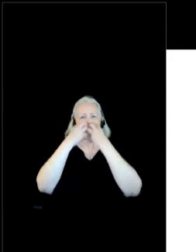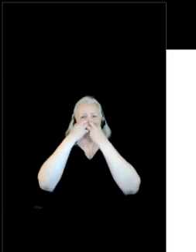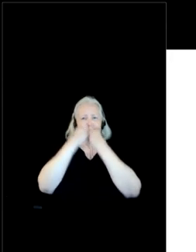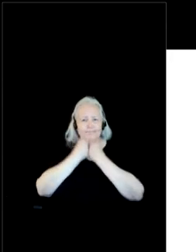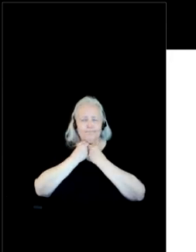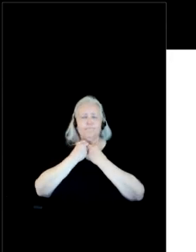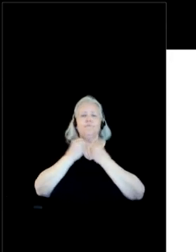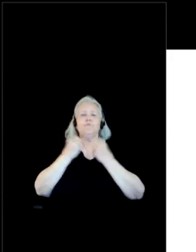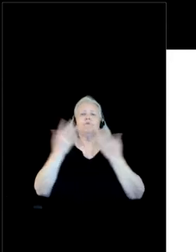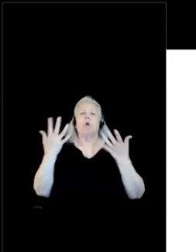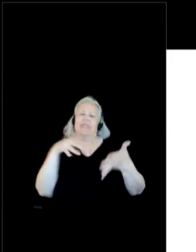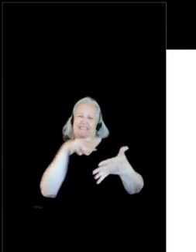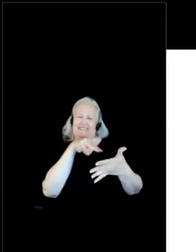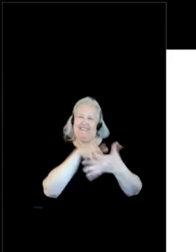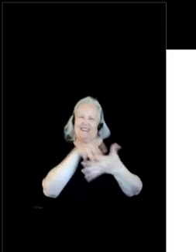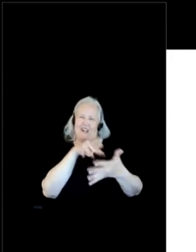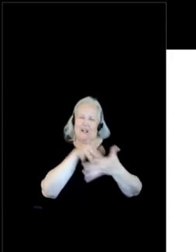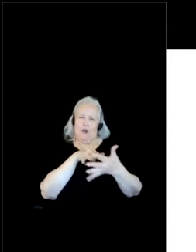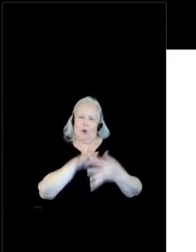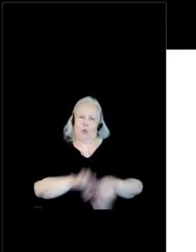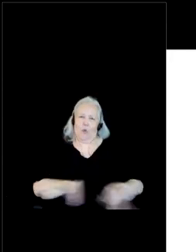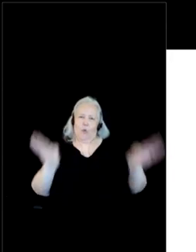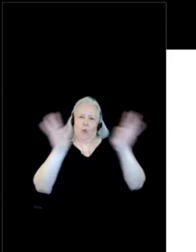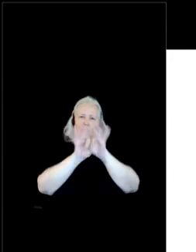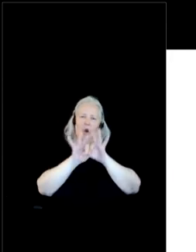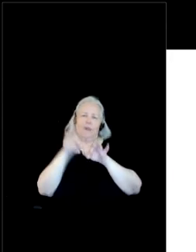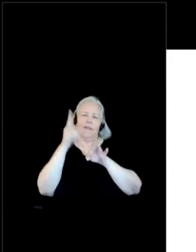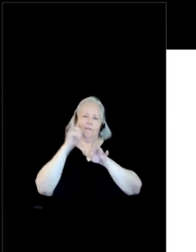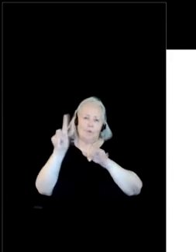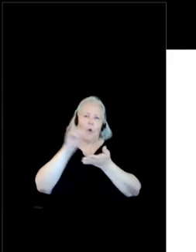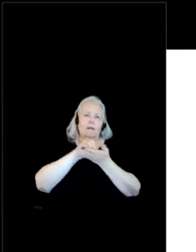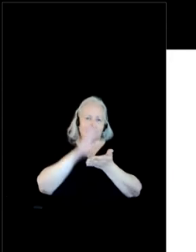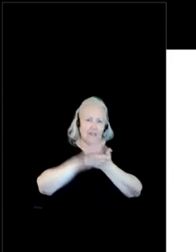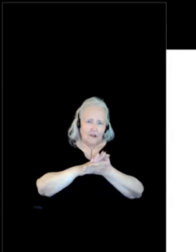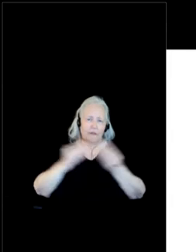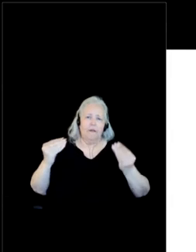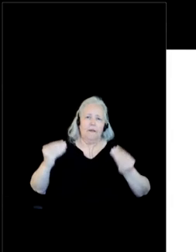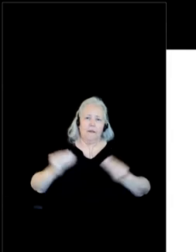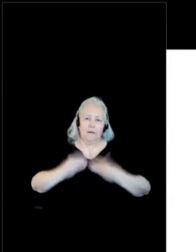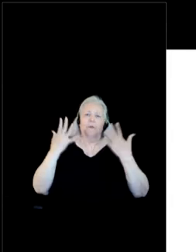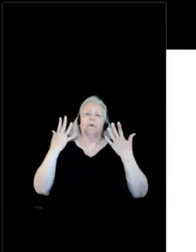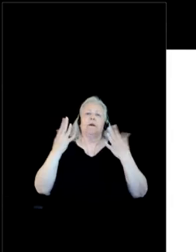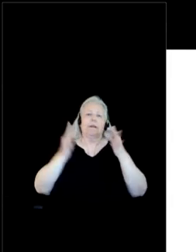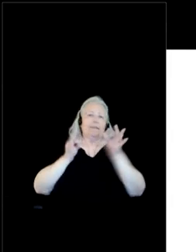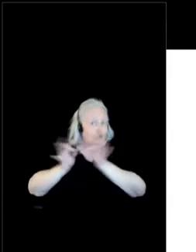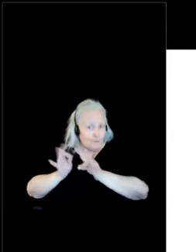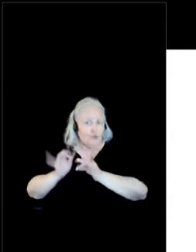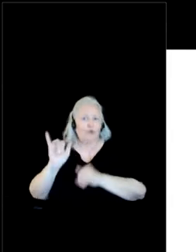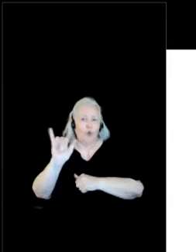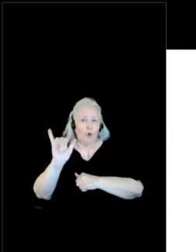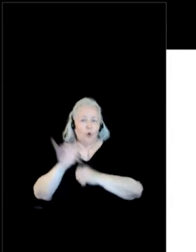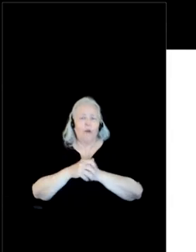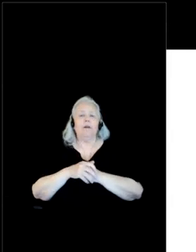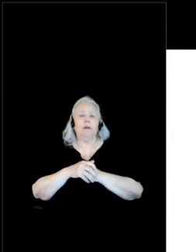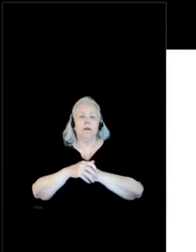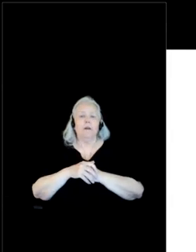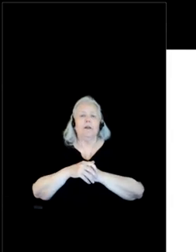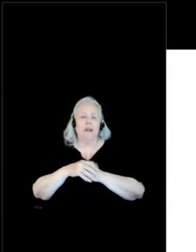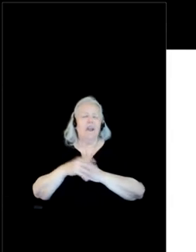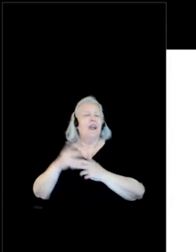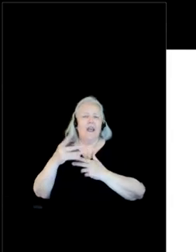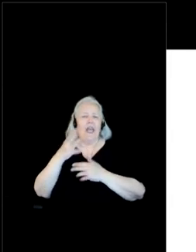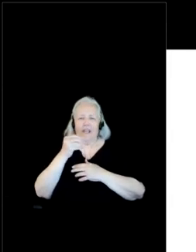merit of language documentation, description, and revitalization. And those are, the years of those are noted right